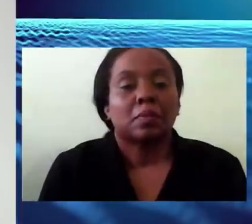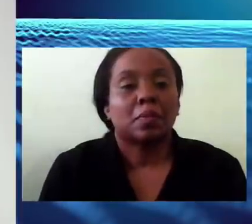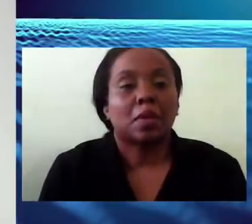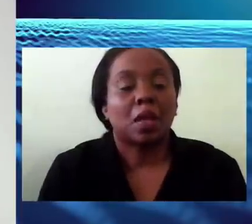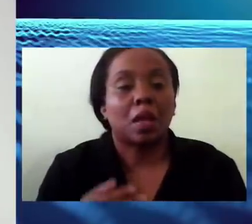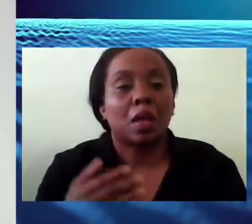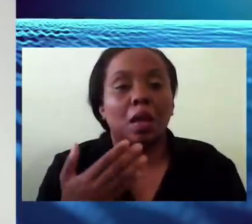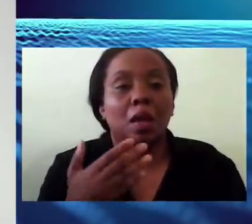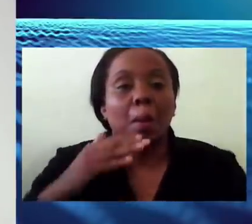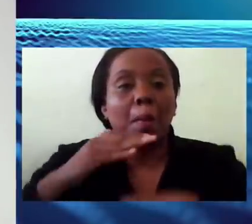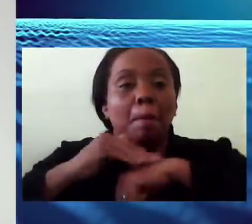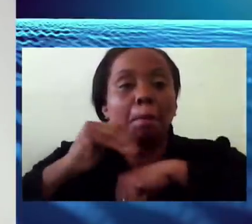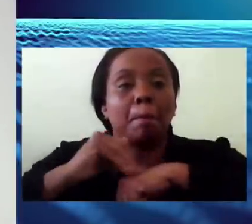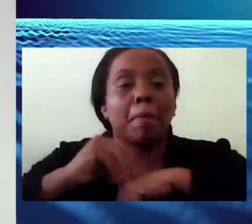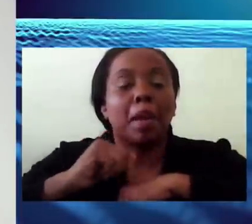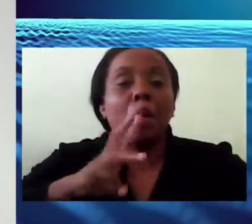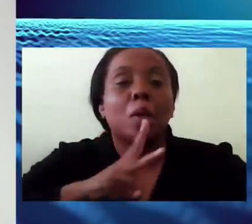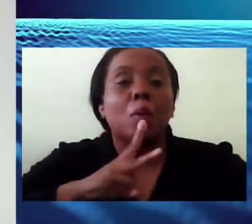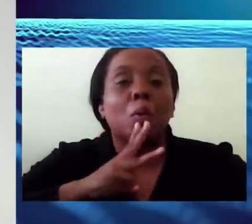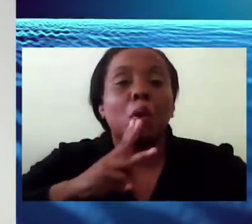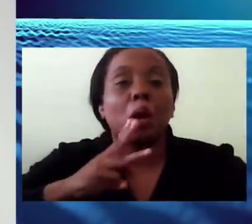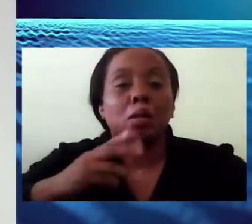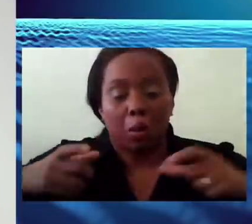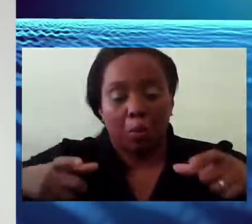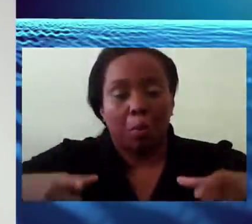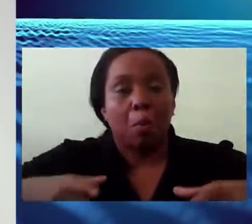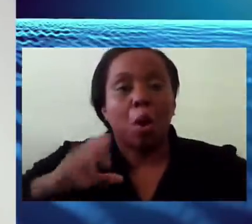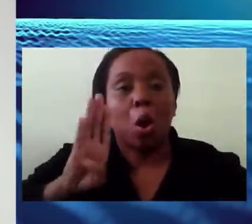bowls, picking up toys that